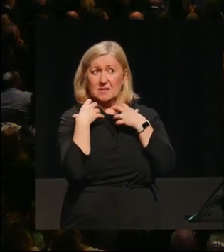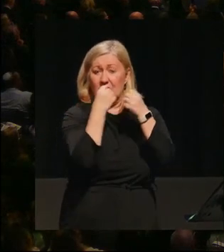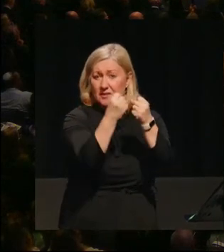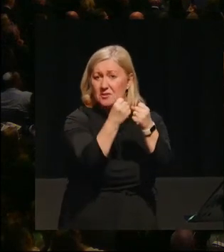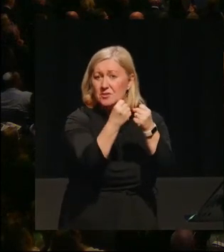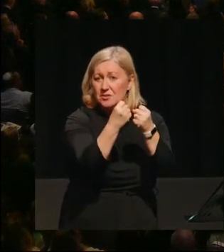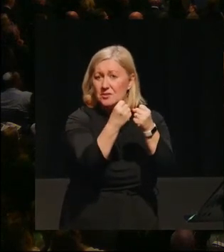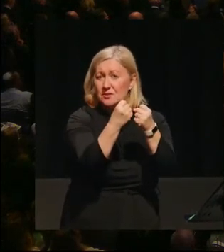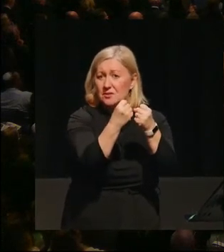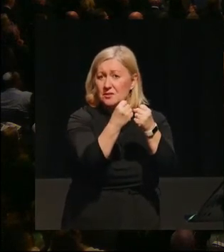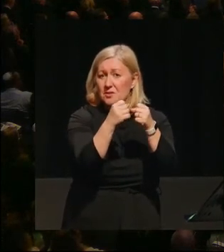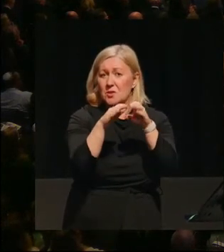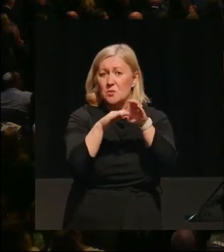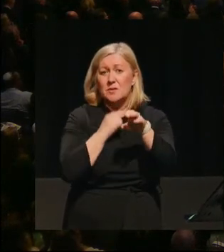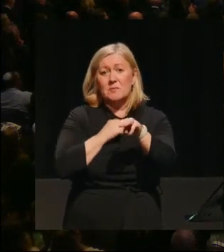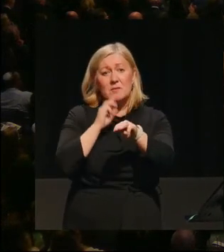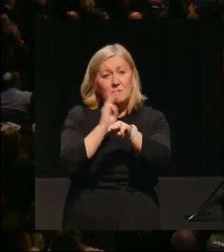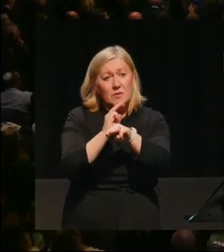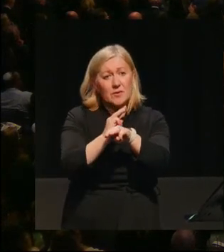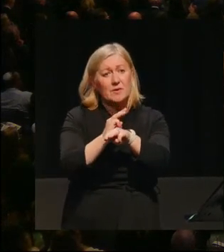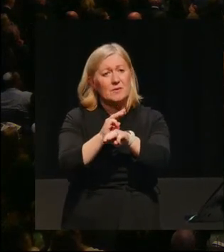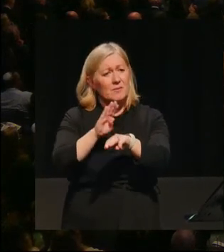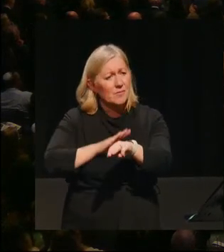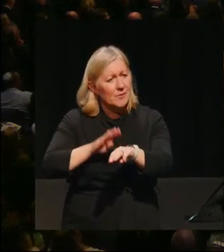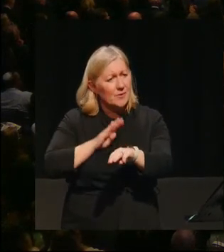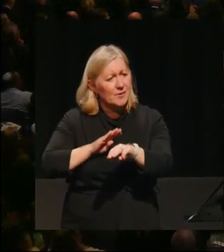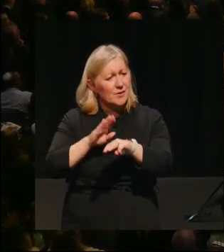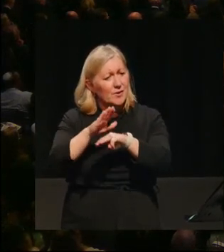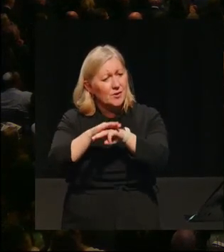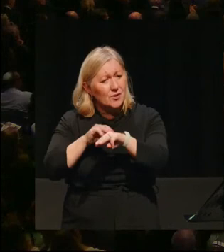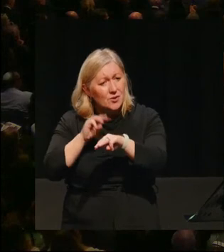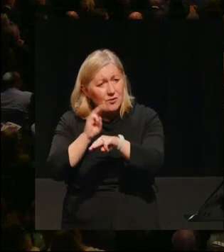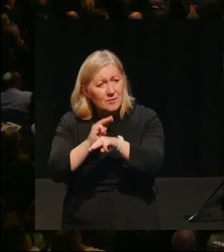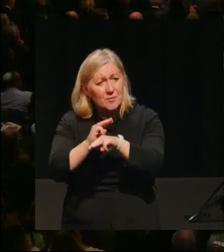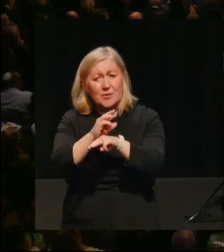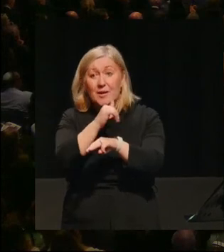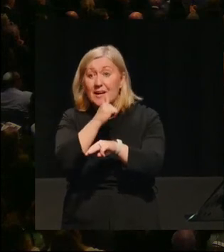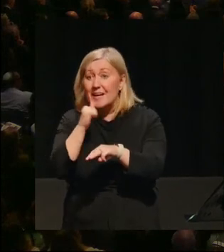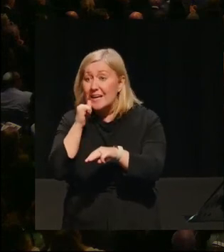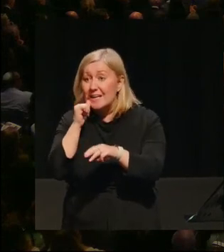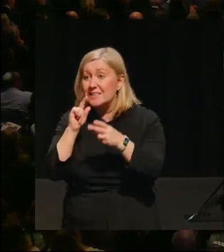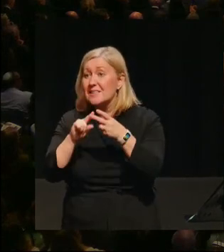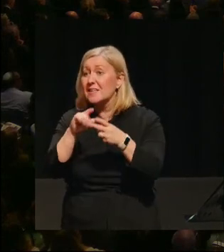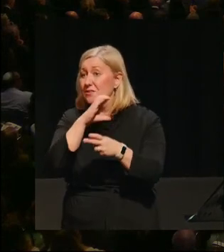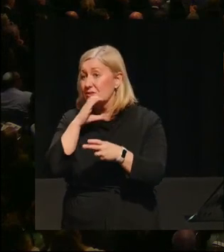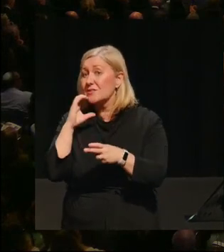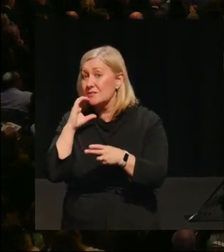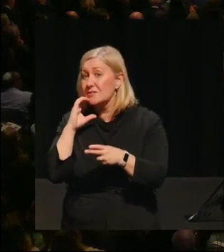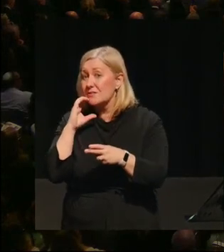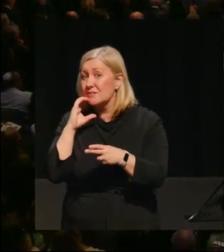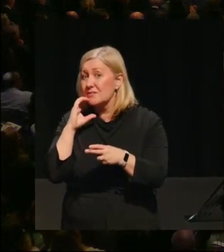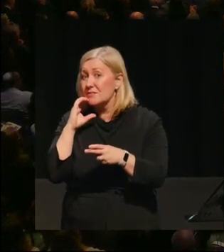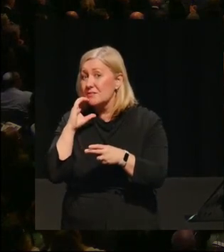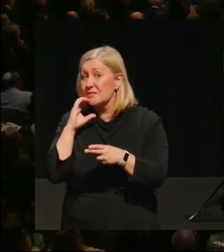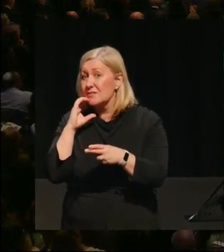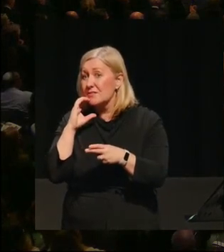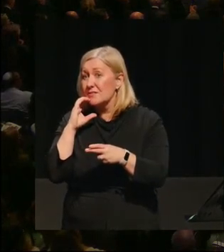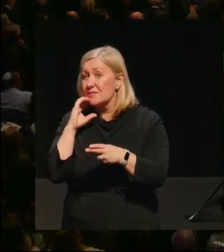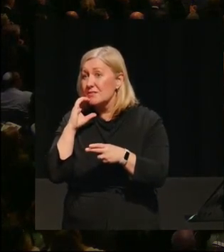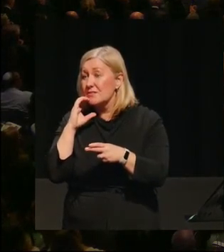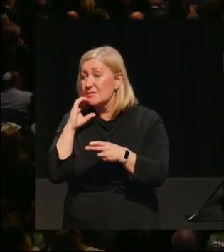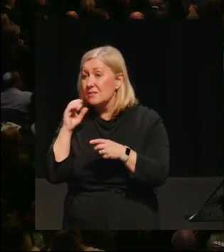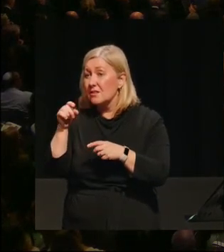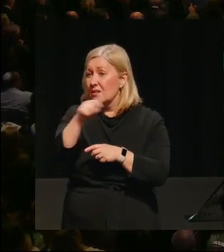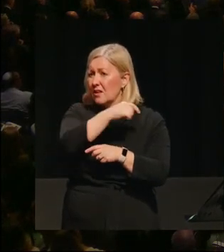my mother, brother, grandmother, aunt and cousin. We were